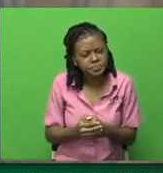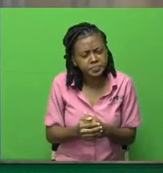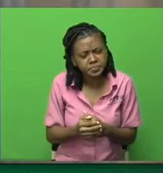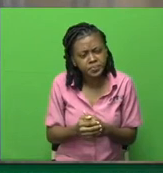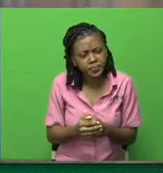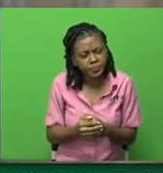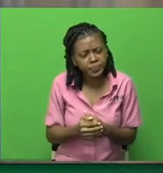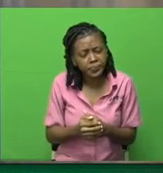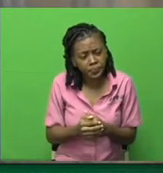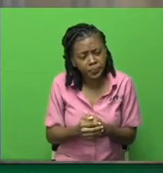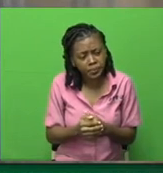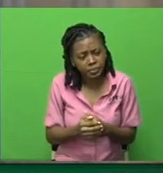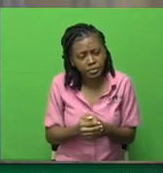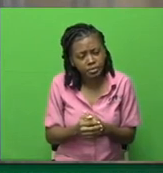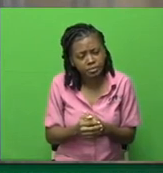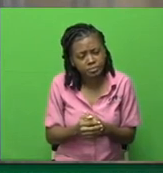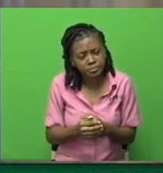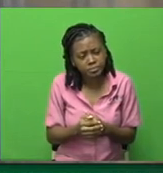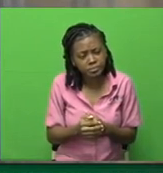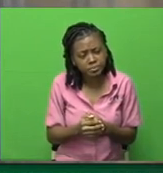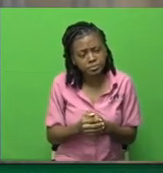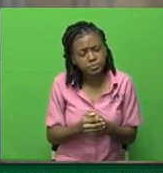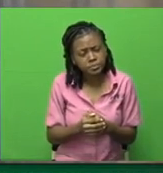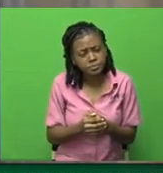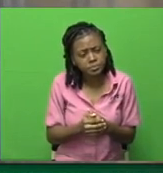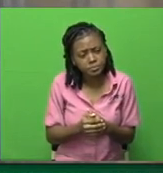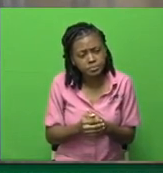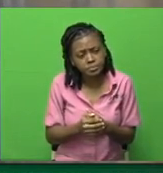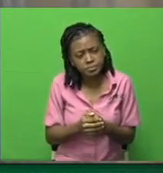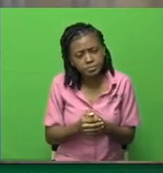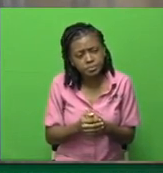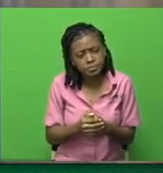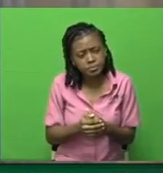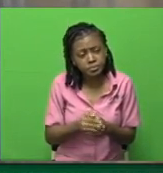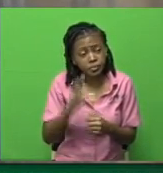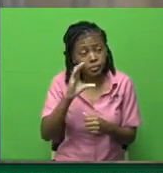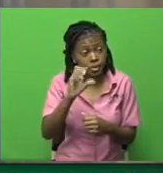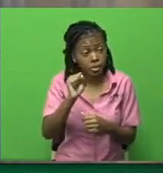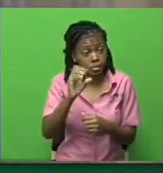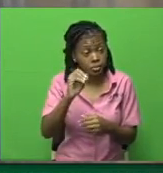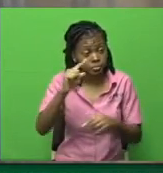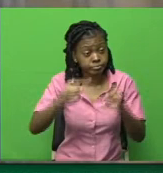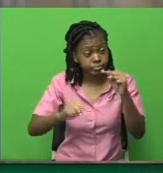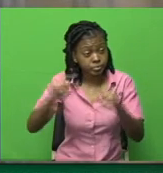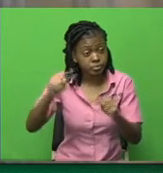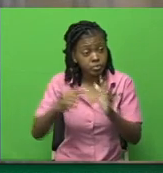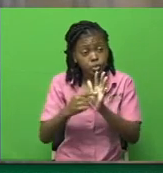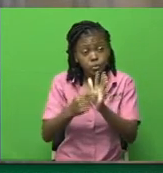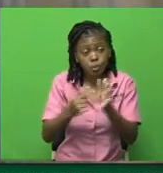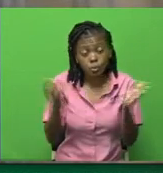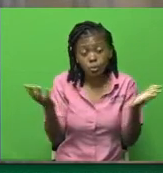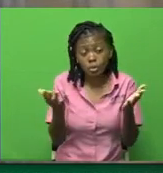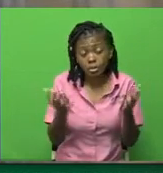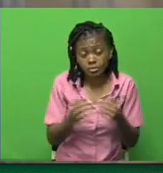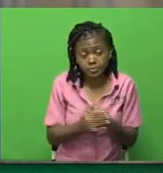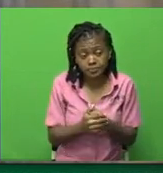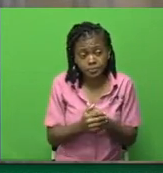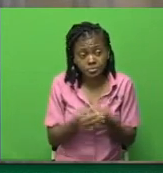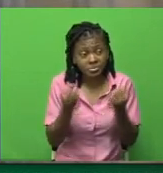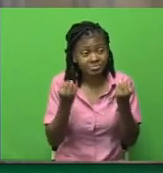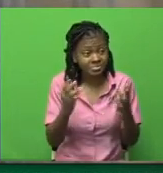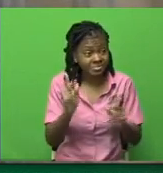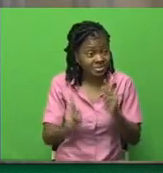employment rule available CSO status statistics or to show a fall in the number of persons employed by